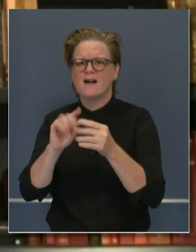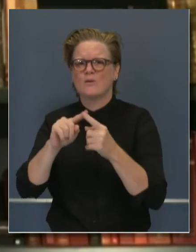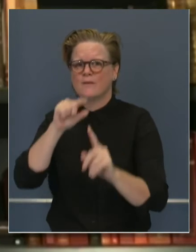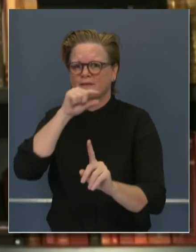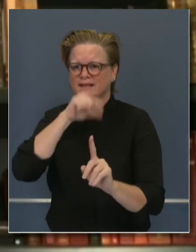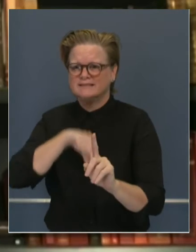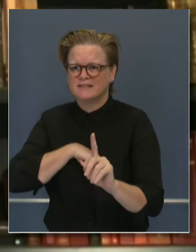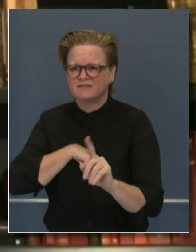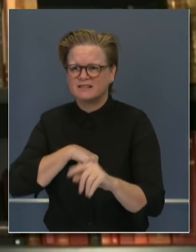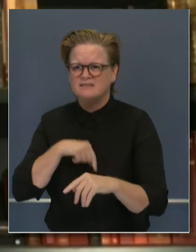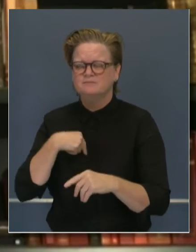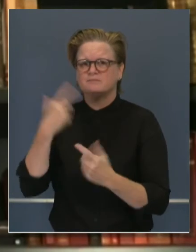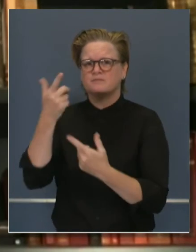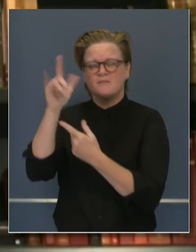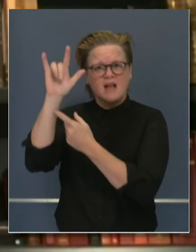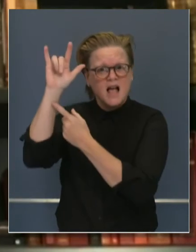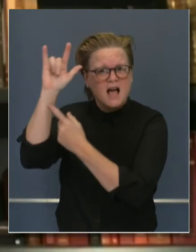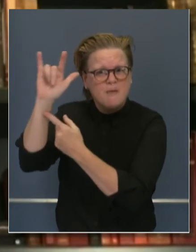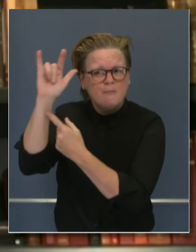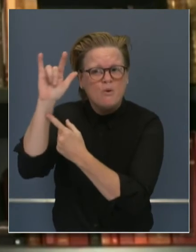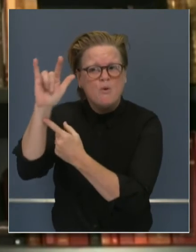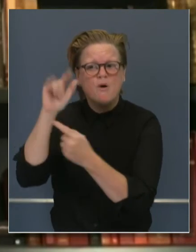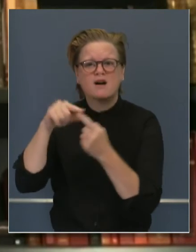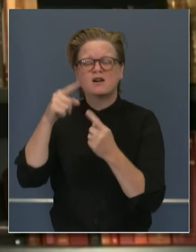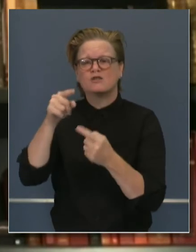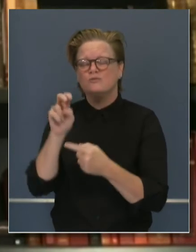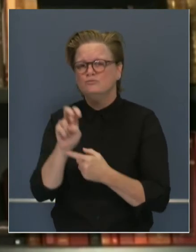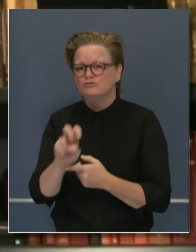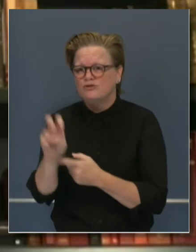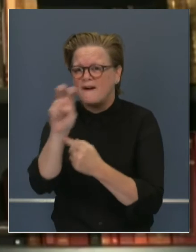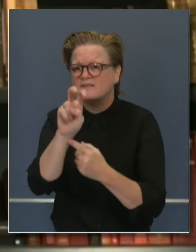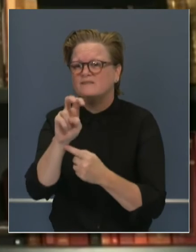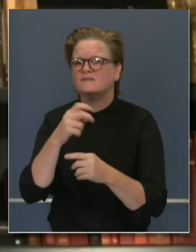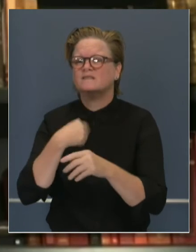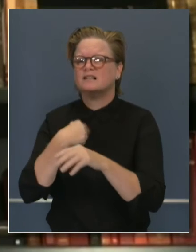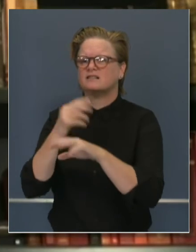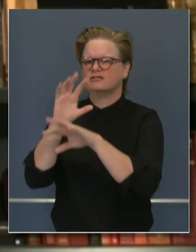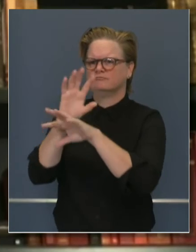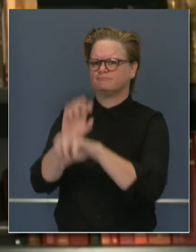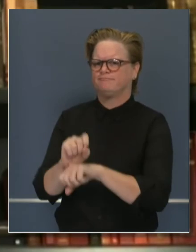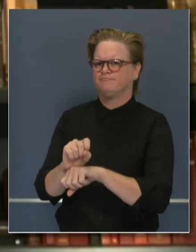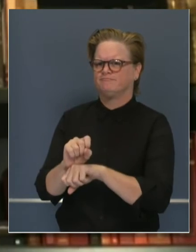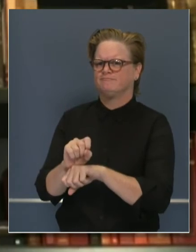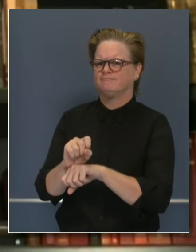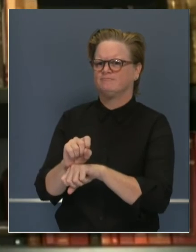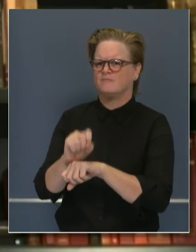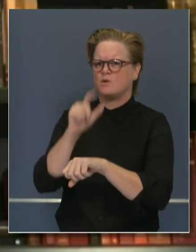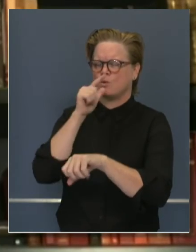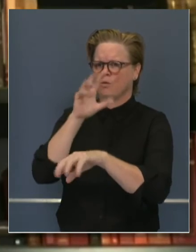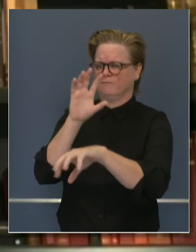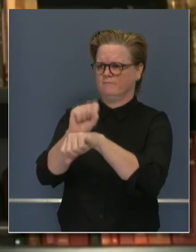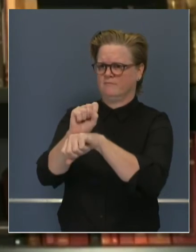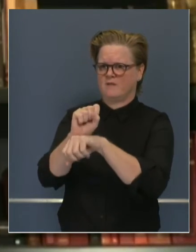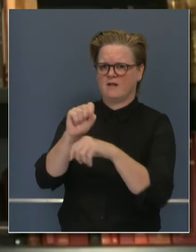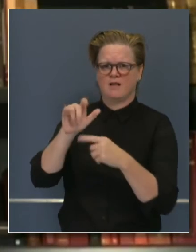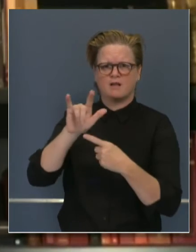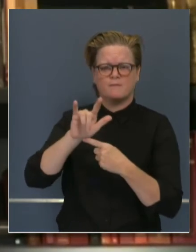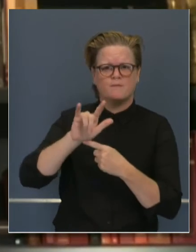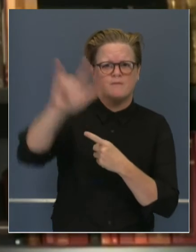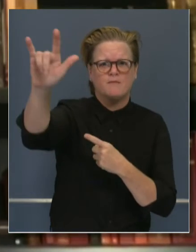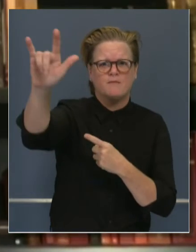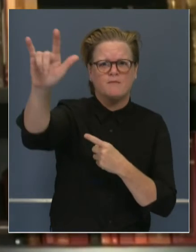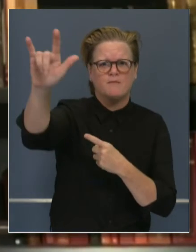and people traveling all across this country, coming back into the state of California after traveling in other parts of the